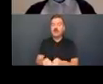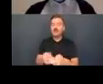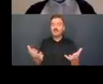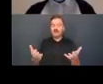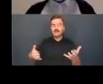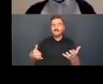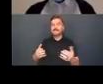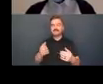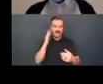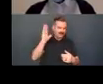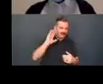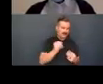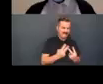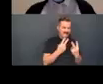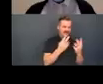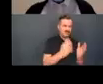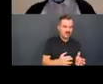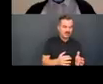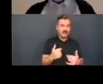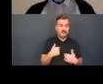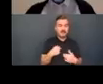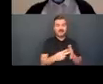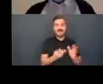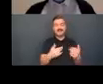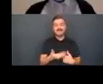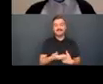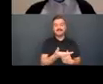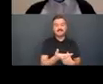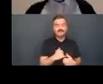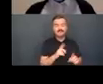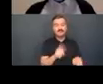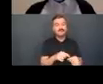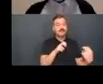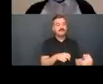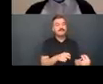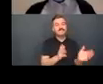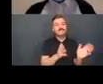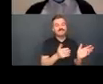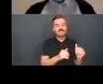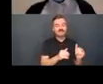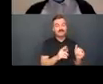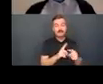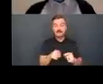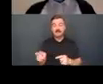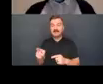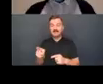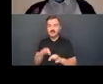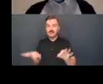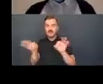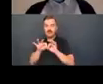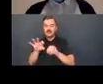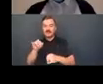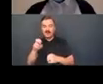guest of the patient and does not participate in care. Whereas the essential care partner is